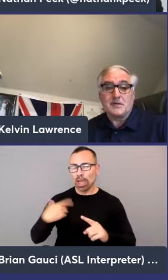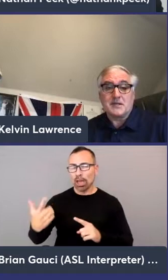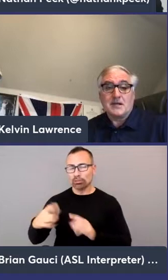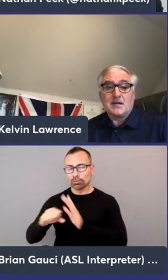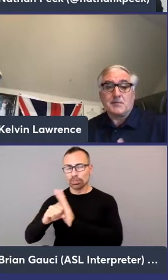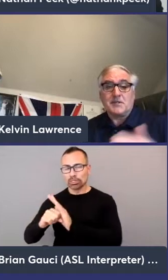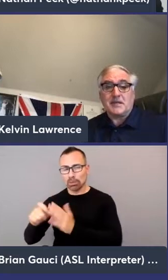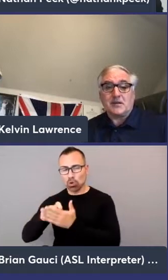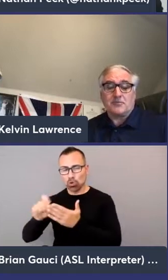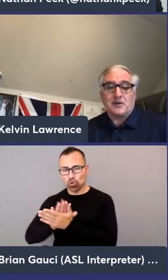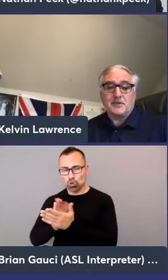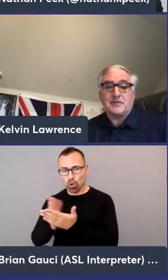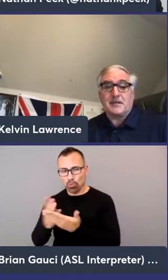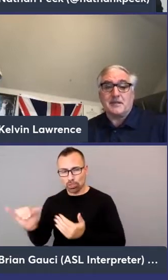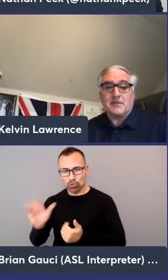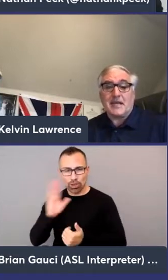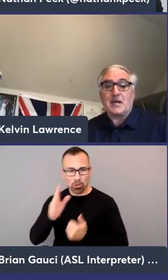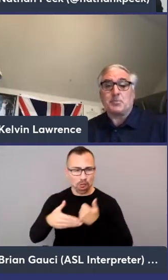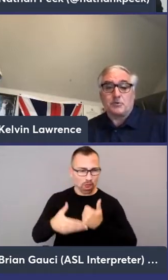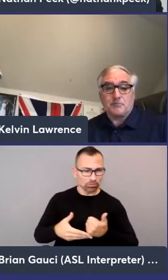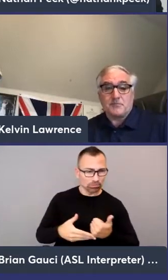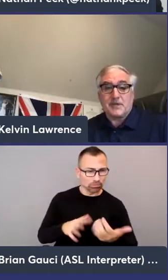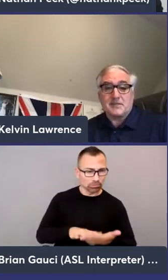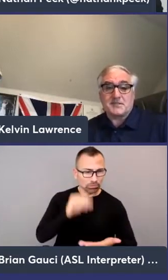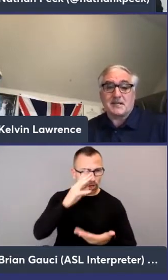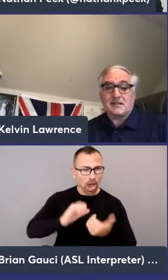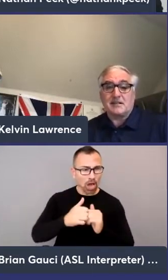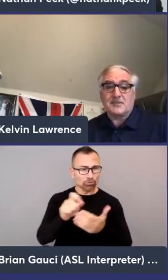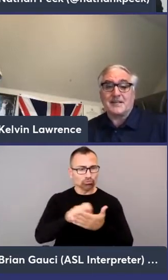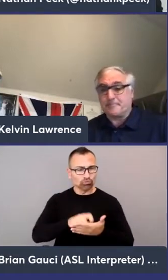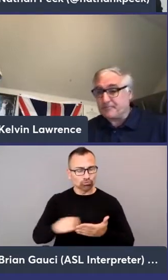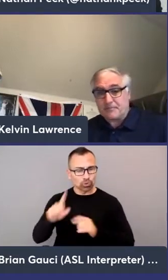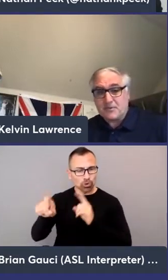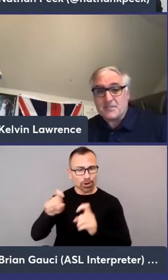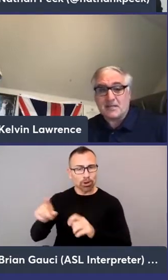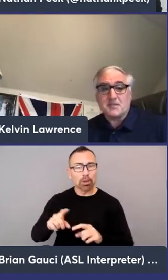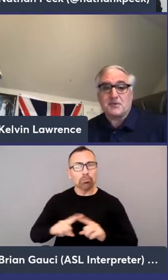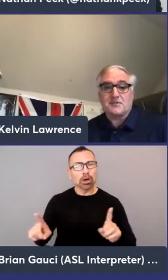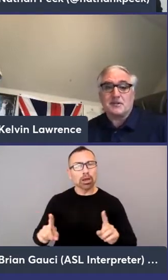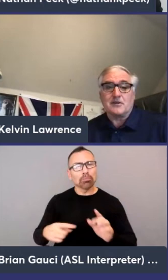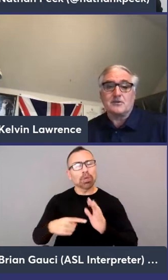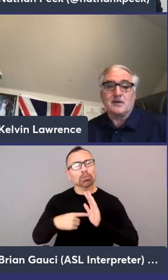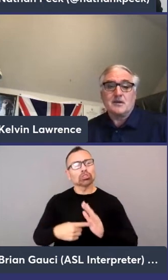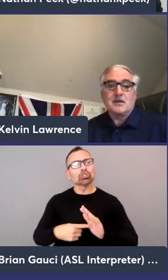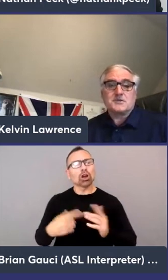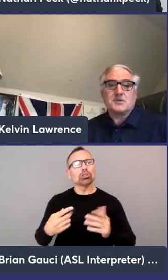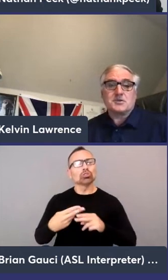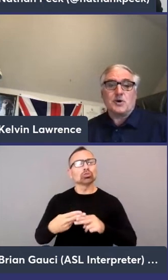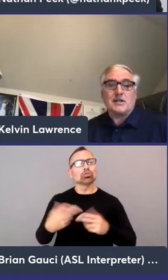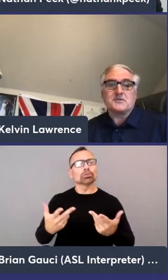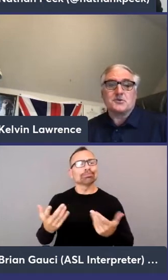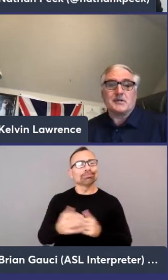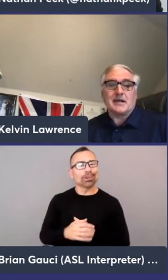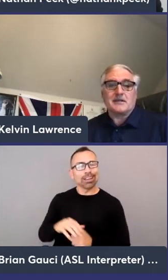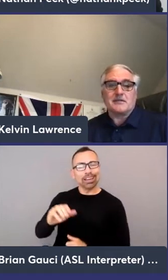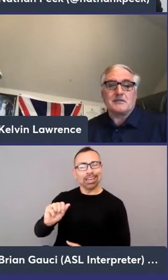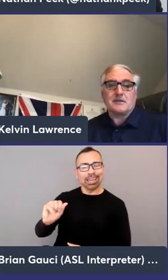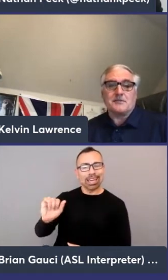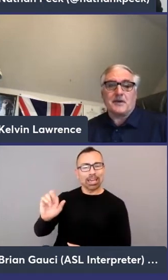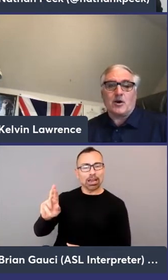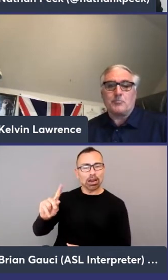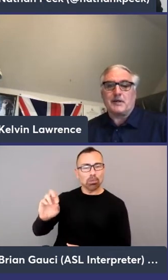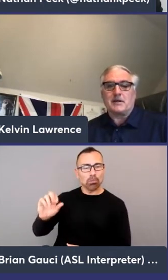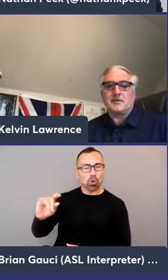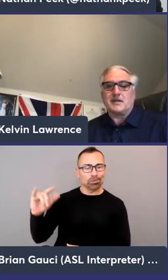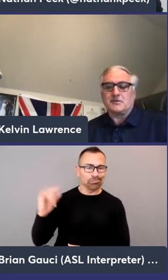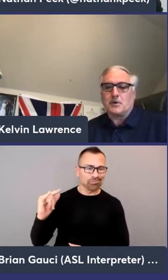write queries. I'm going to kick off loading the airport data set, and it'll take a few seconds for it to load. So while it's doing that, if